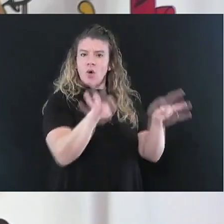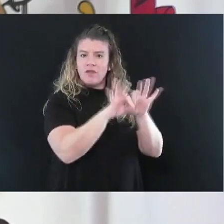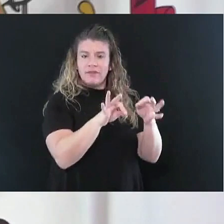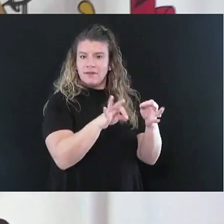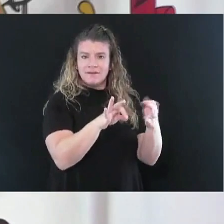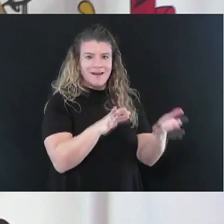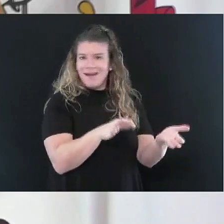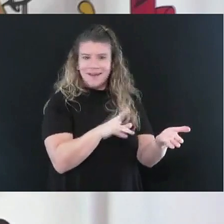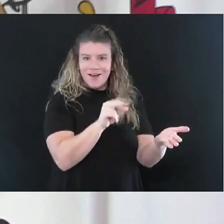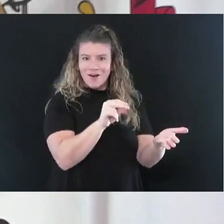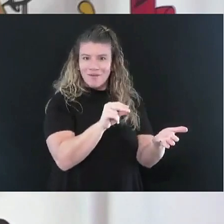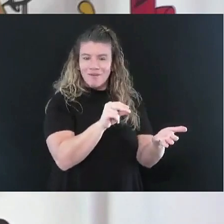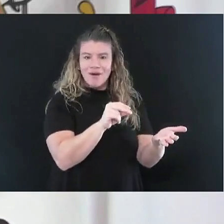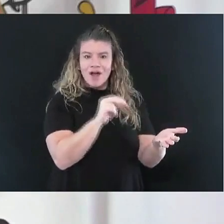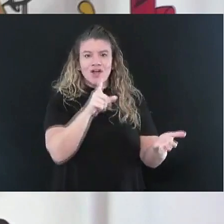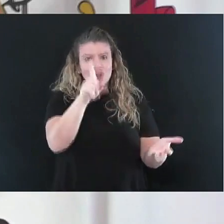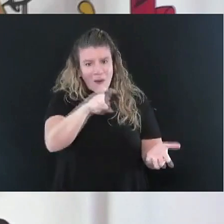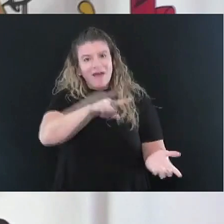got to go get tested.